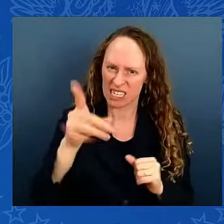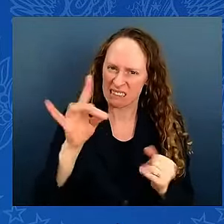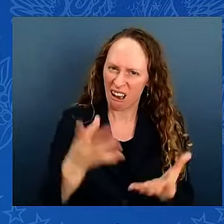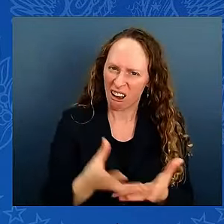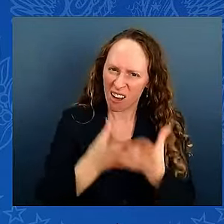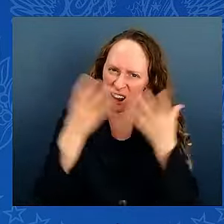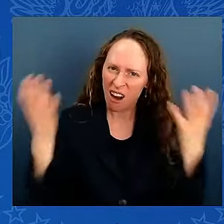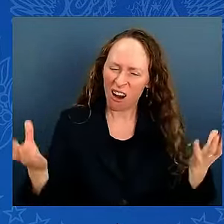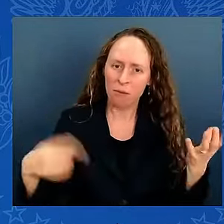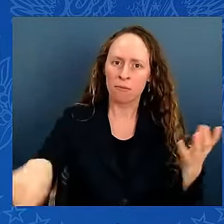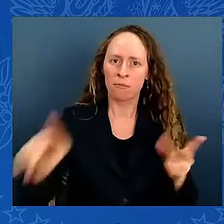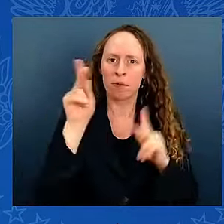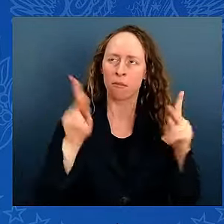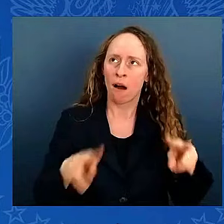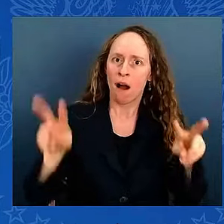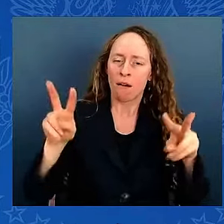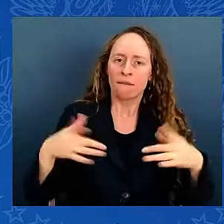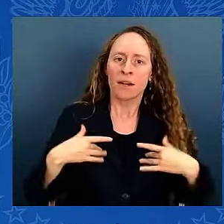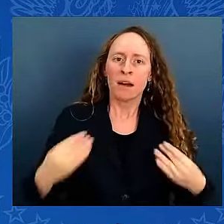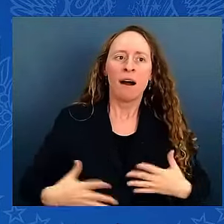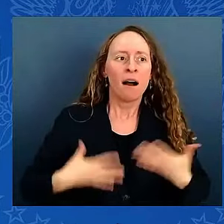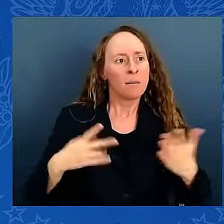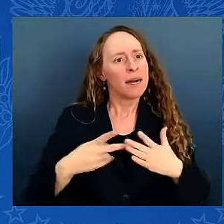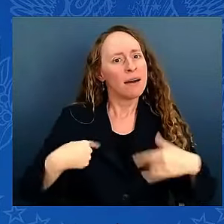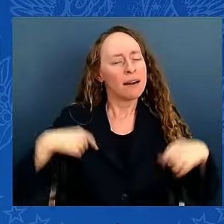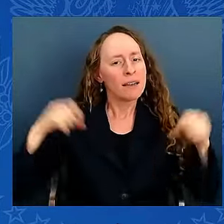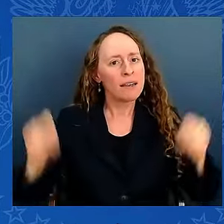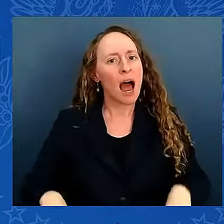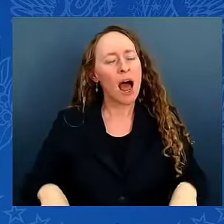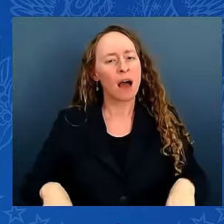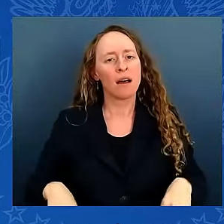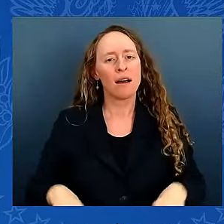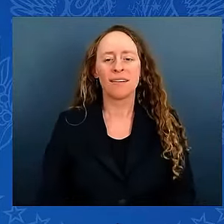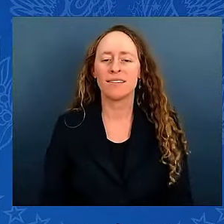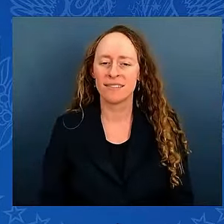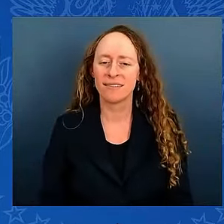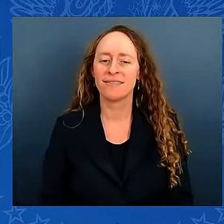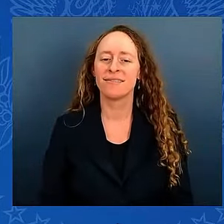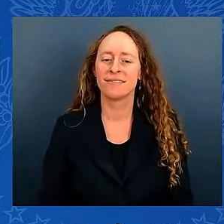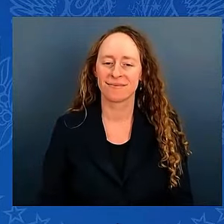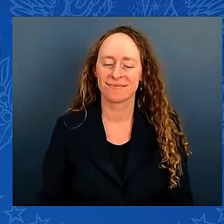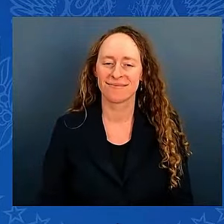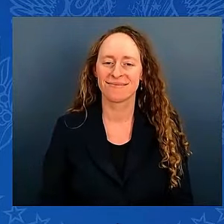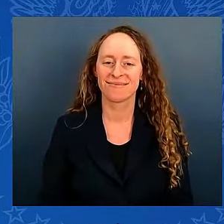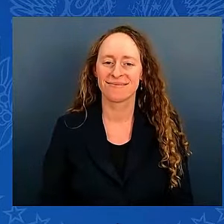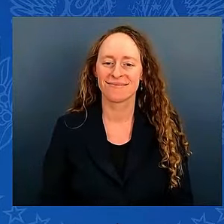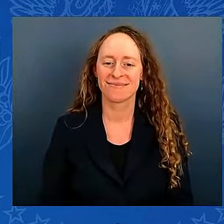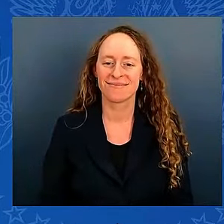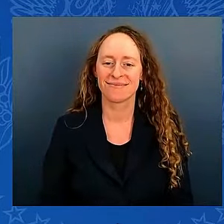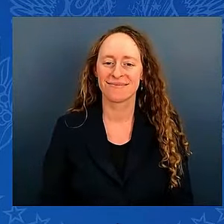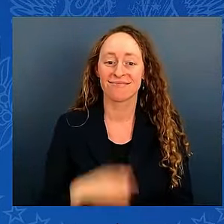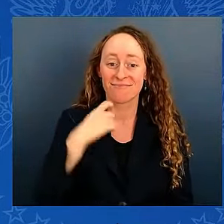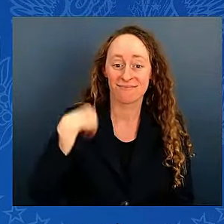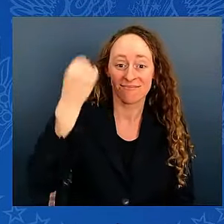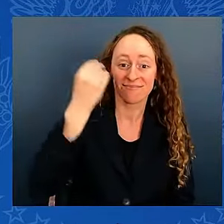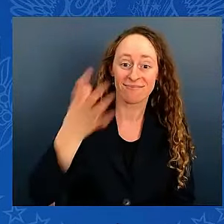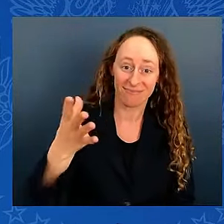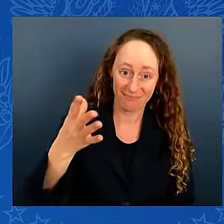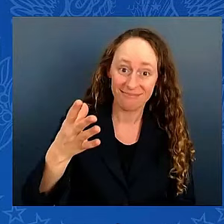themselves. And by the way, I told her, when she's president of the United States,